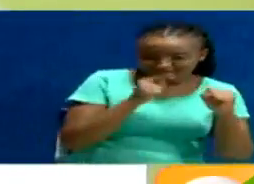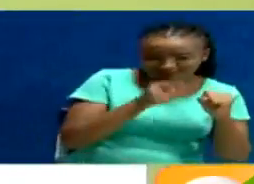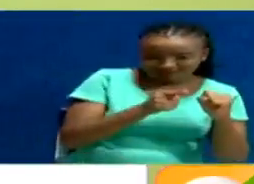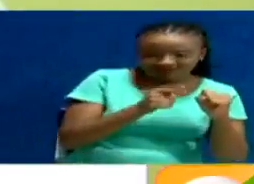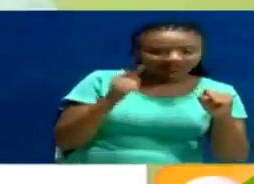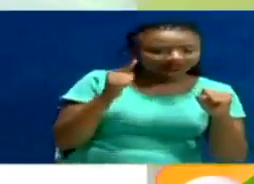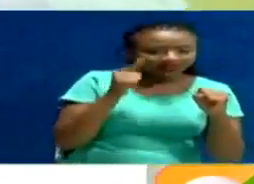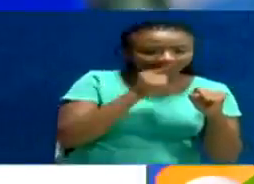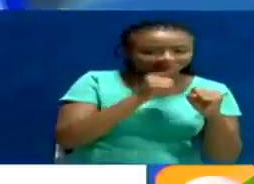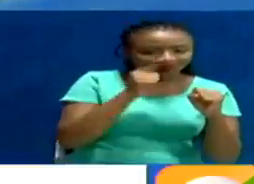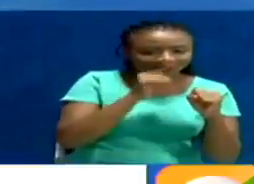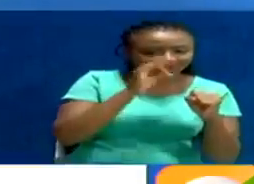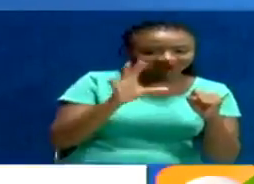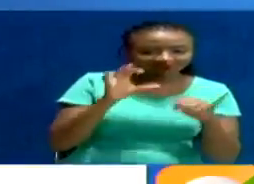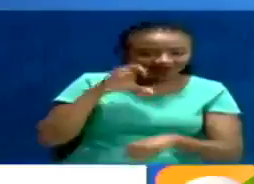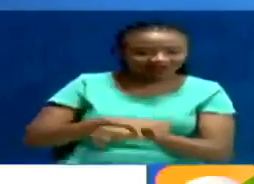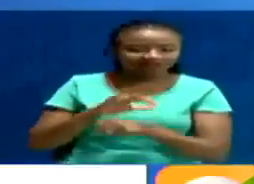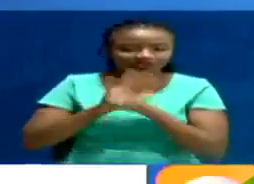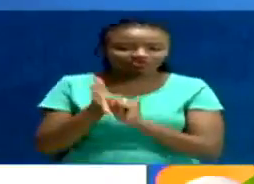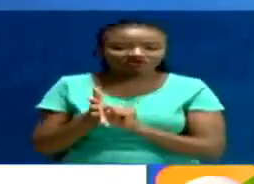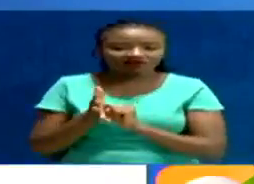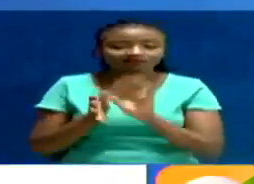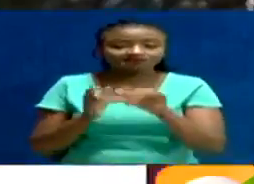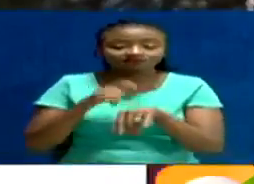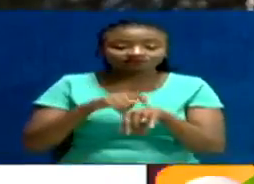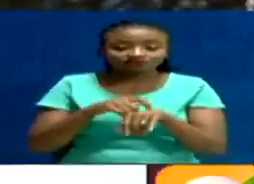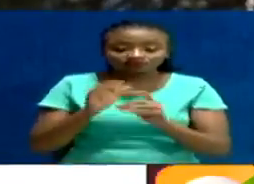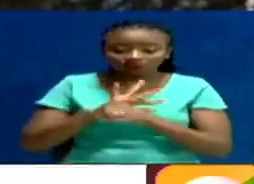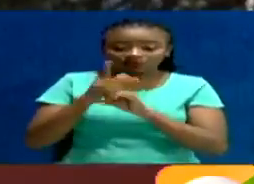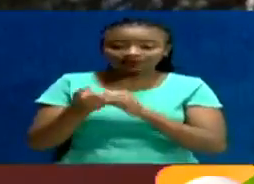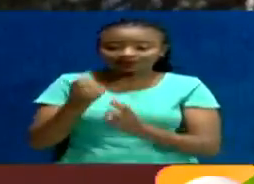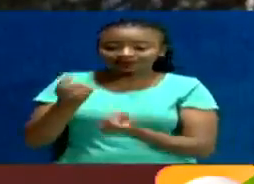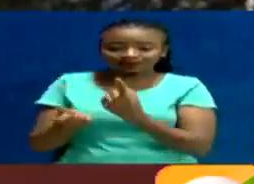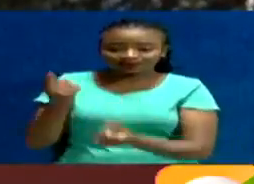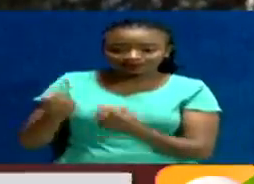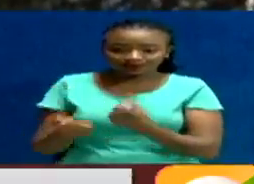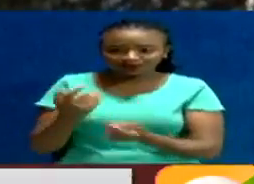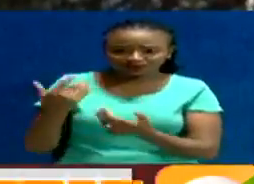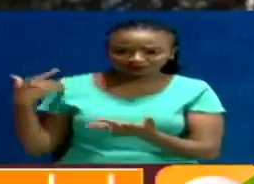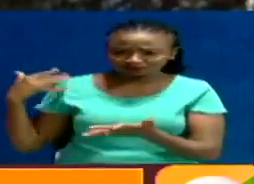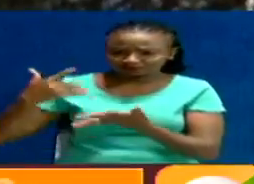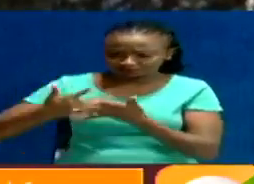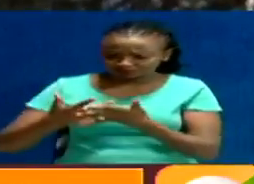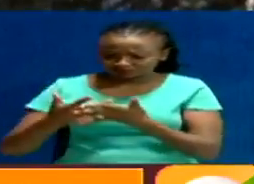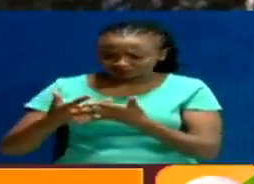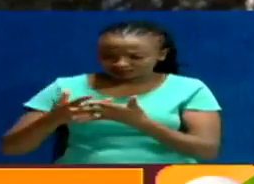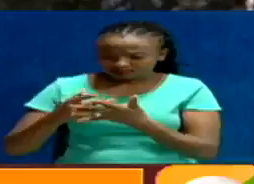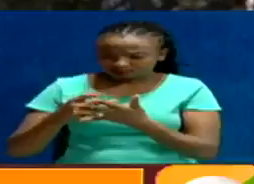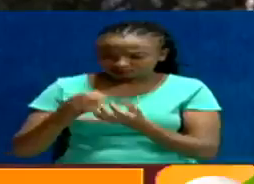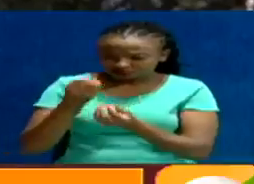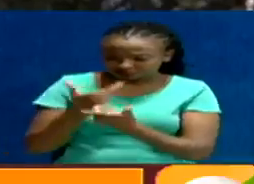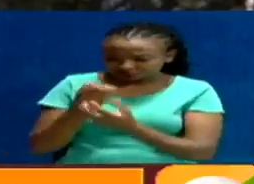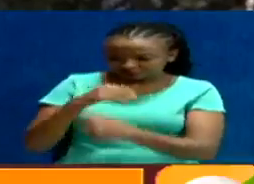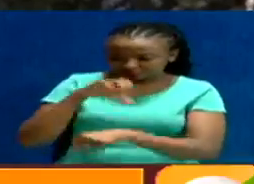severe COVID-19. When the COVID pandemic started and all the data coming in the early part of the pandemic